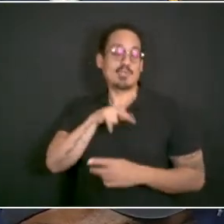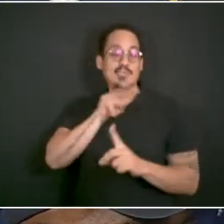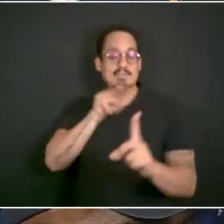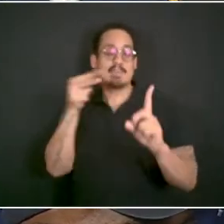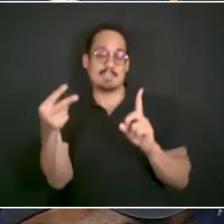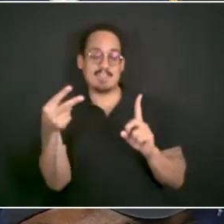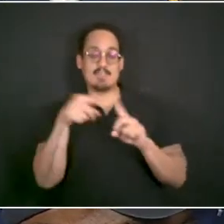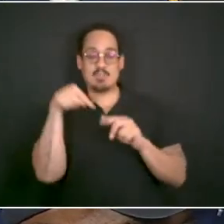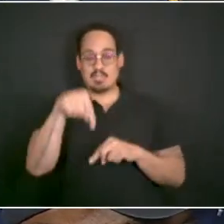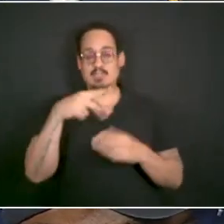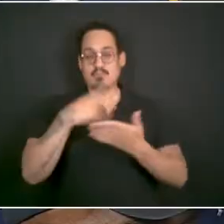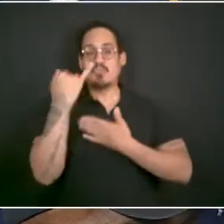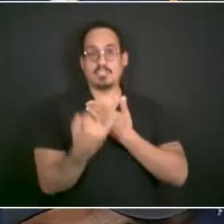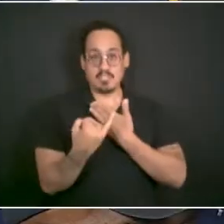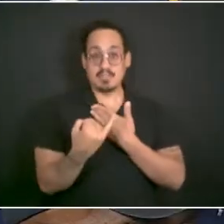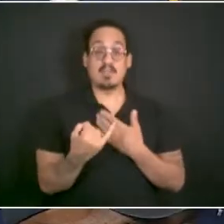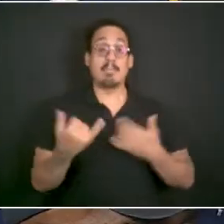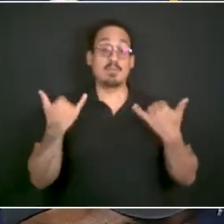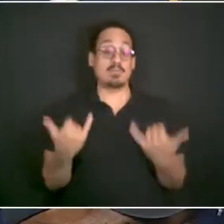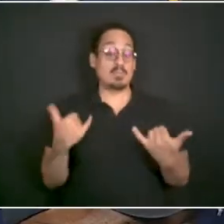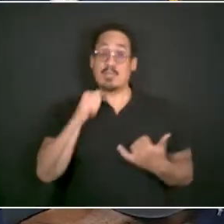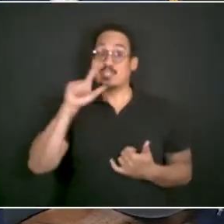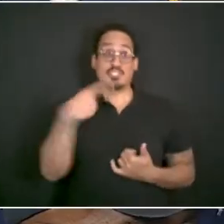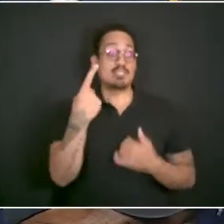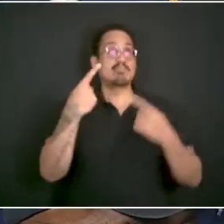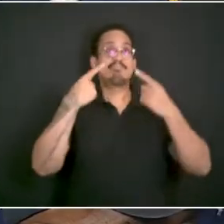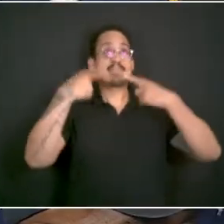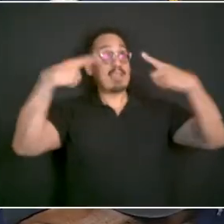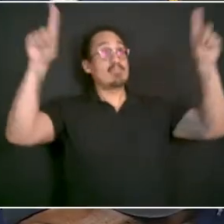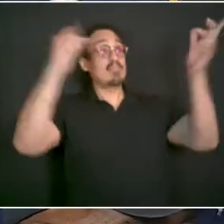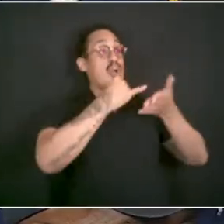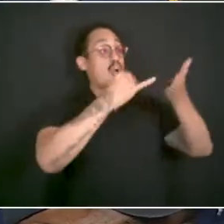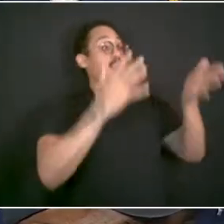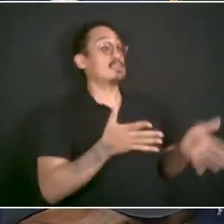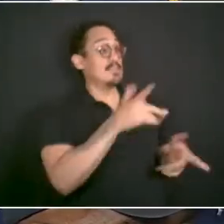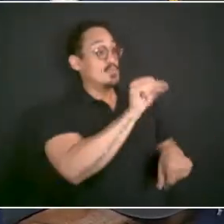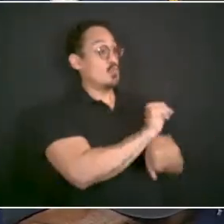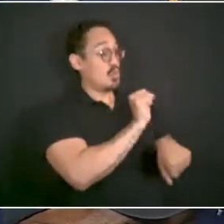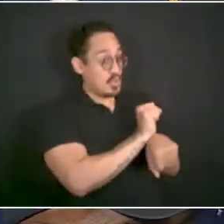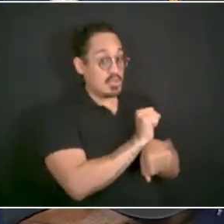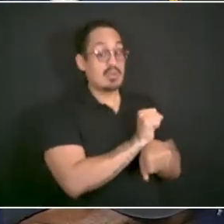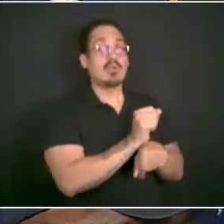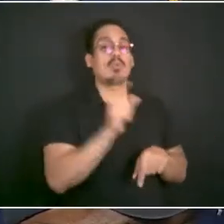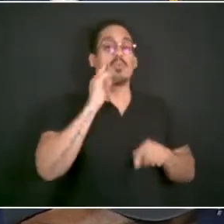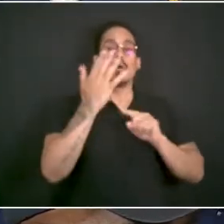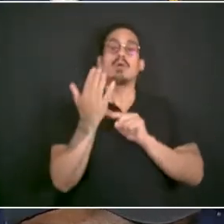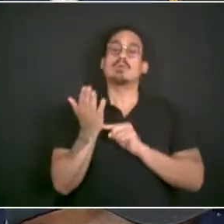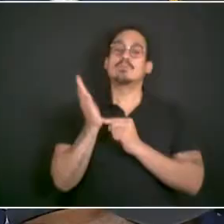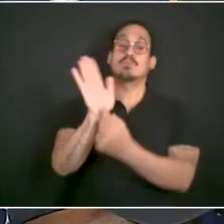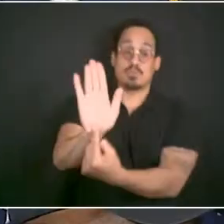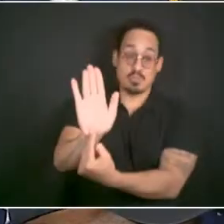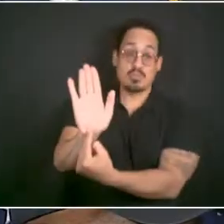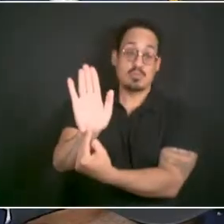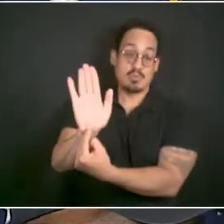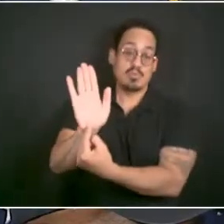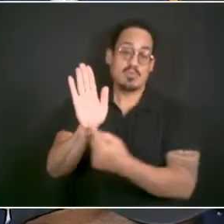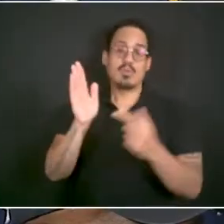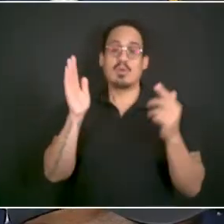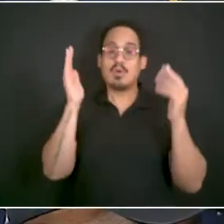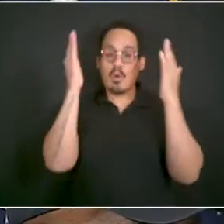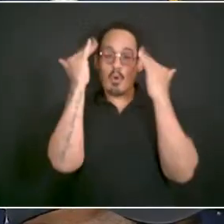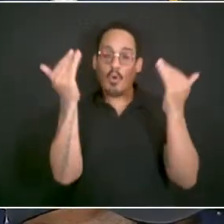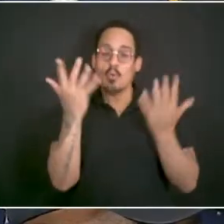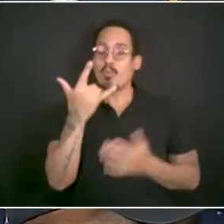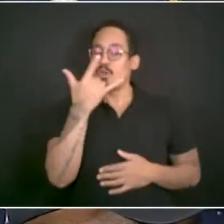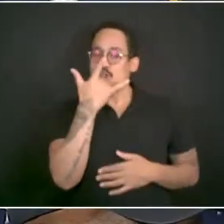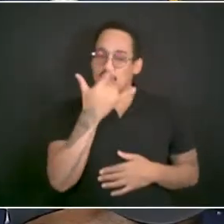we are not just announcing the artist of this work, we are going to show you what we hope it would look like once